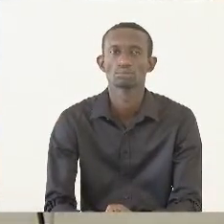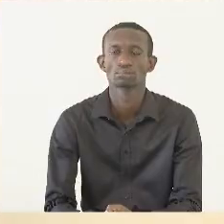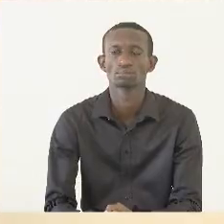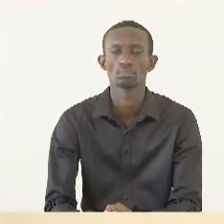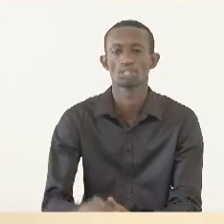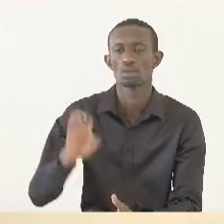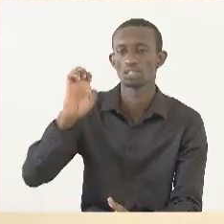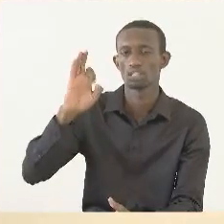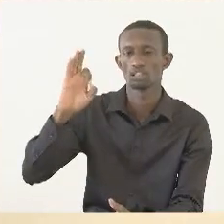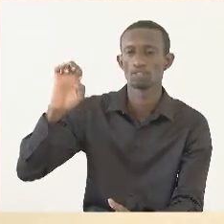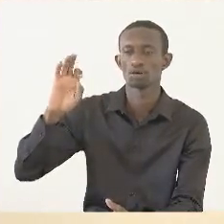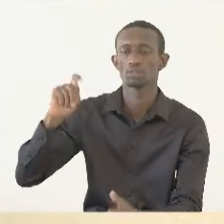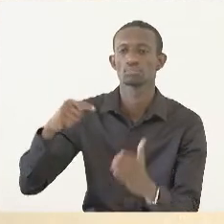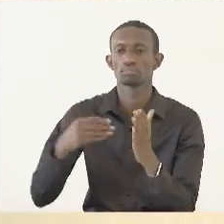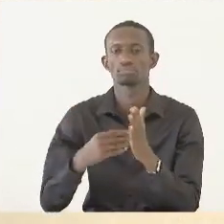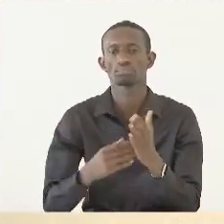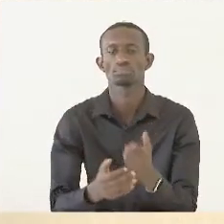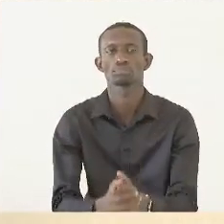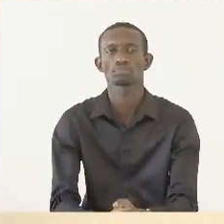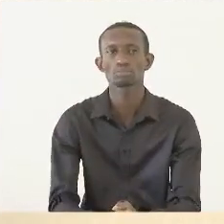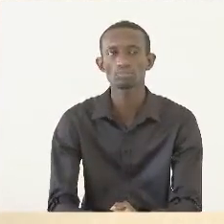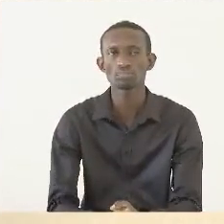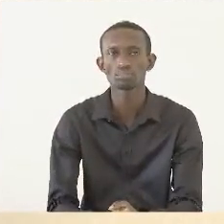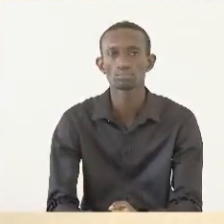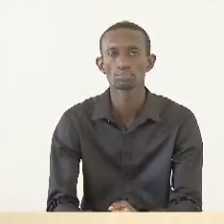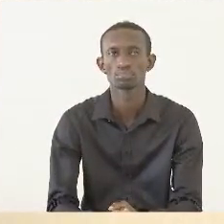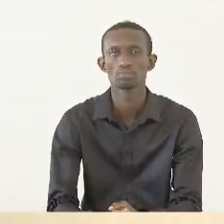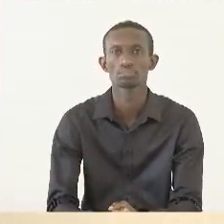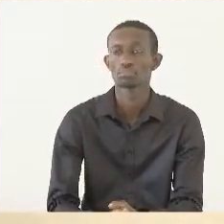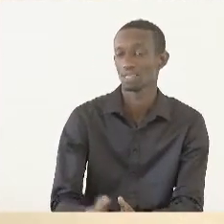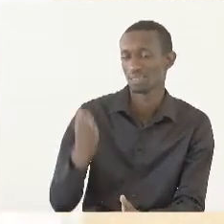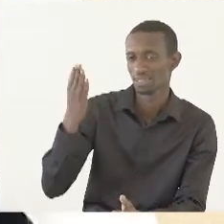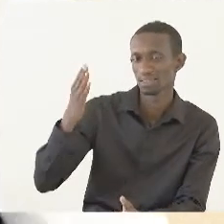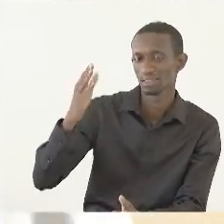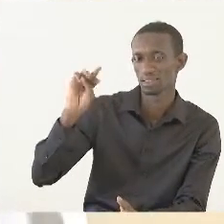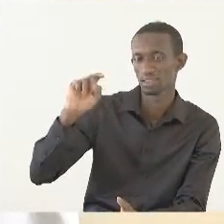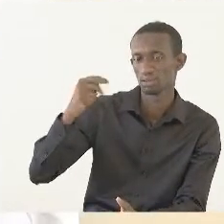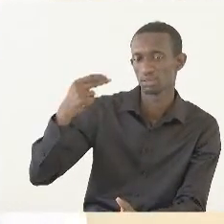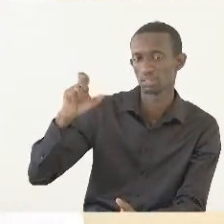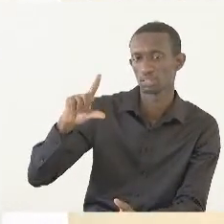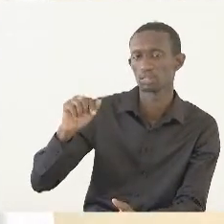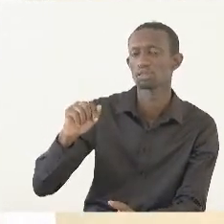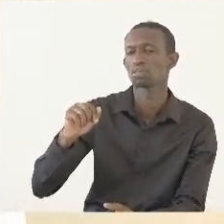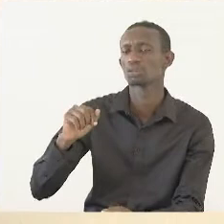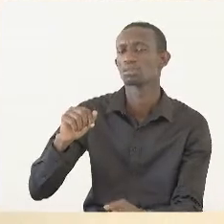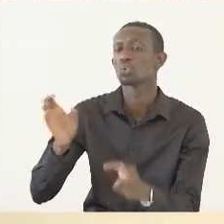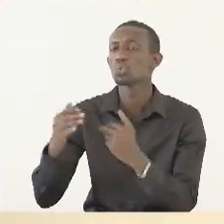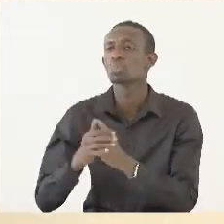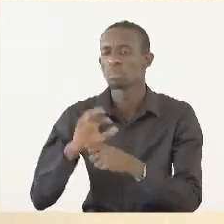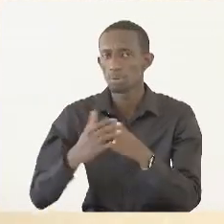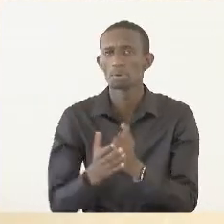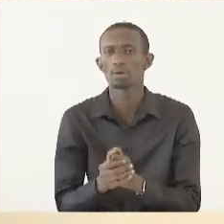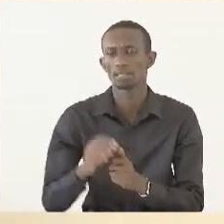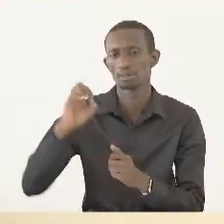effect. Negative inductive effect. This methyl group donates the electrons towards this. So this